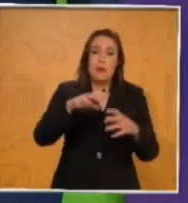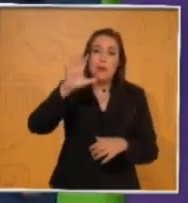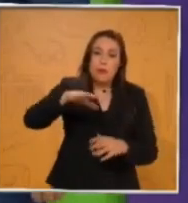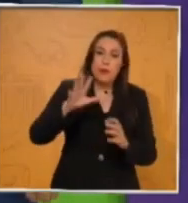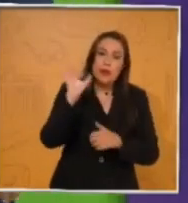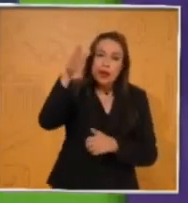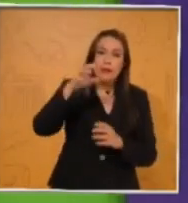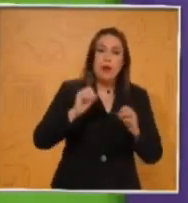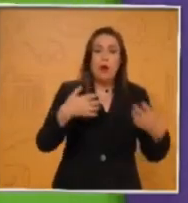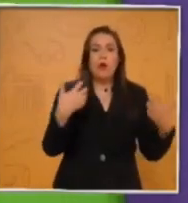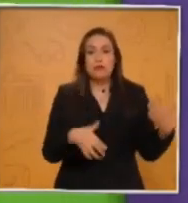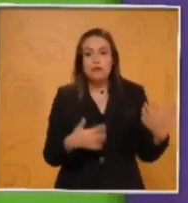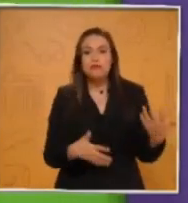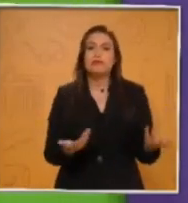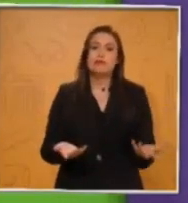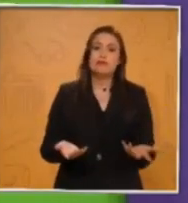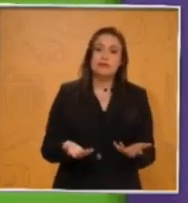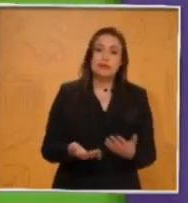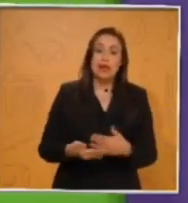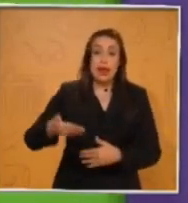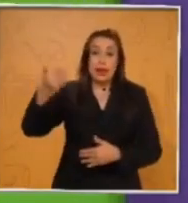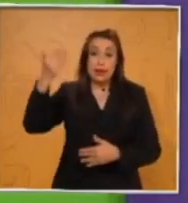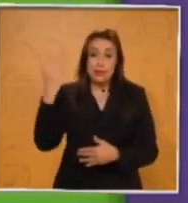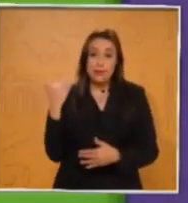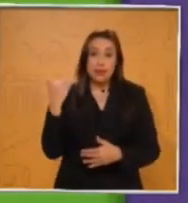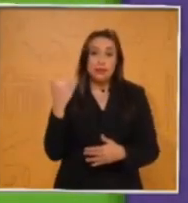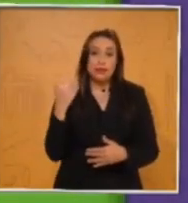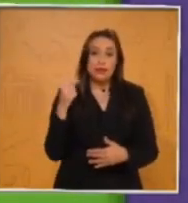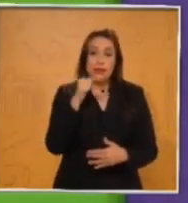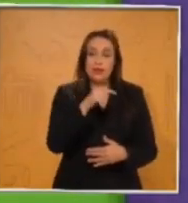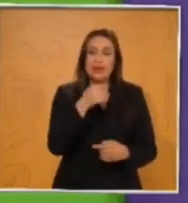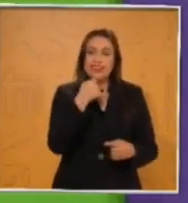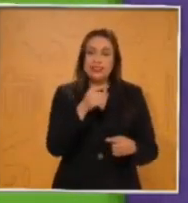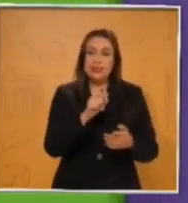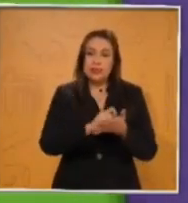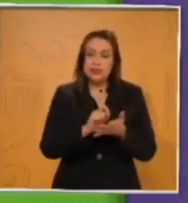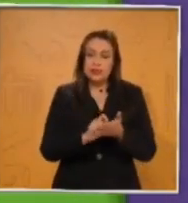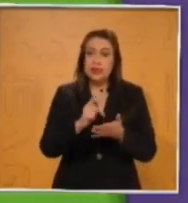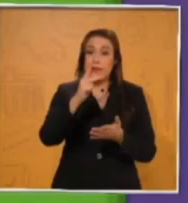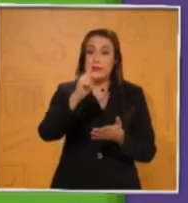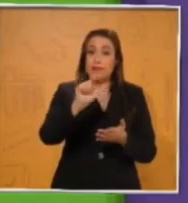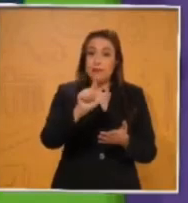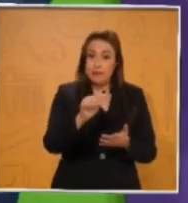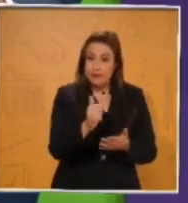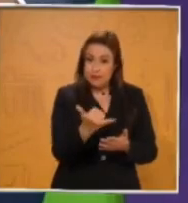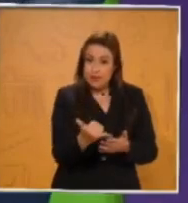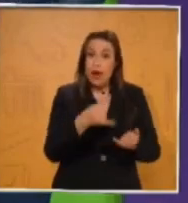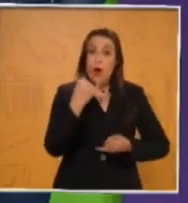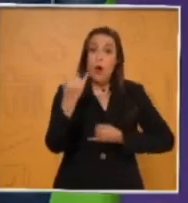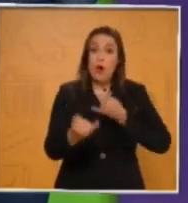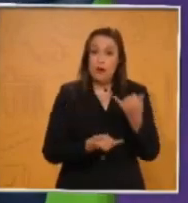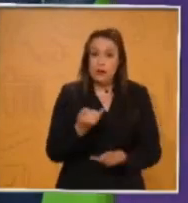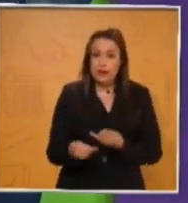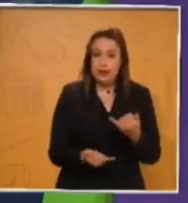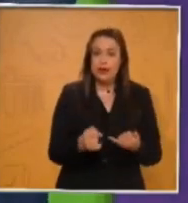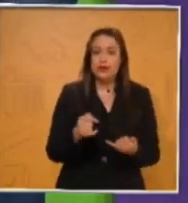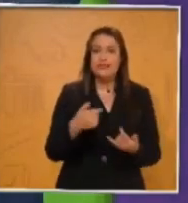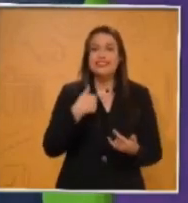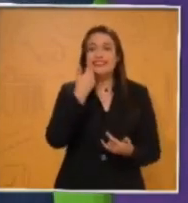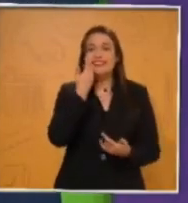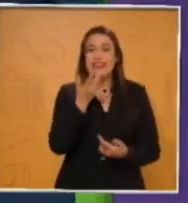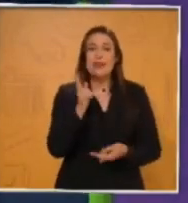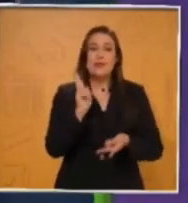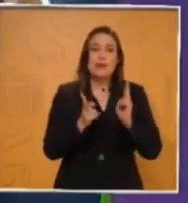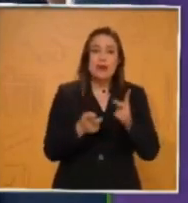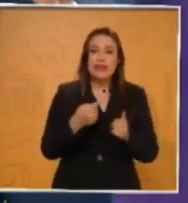guitar. In the past, it's gonna be played. So if I want to talk and I